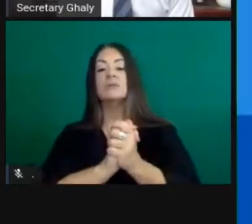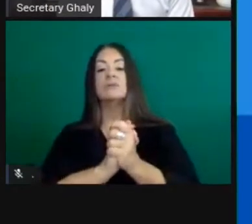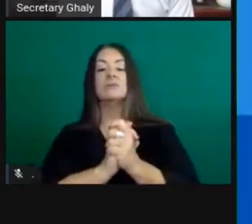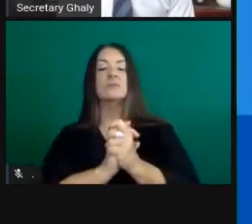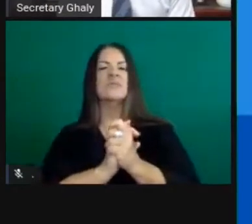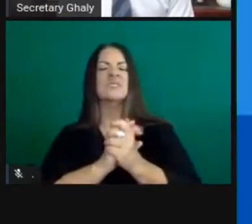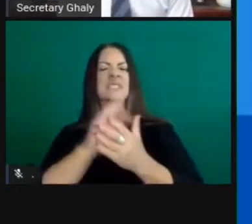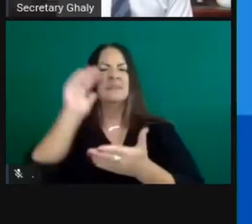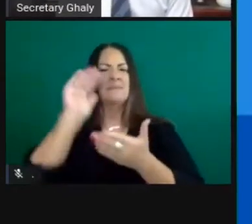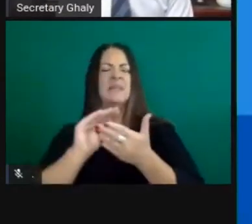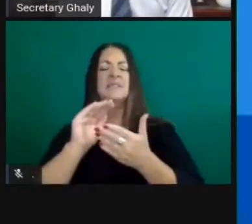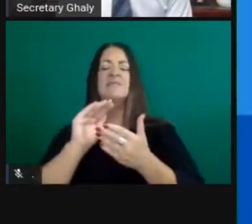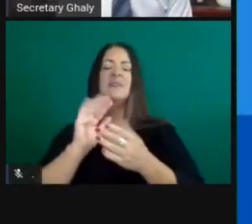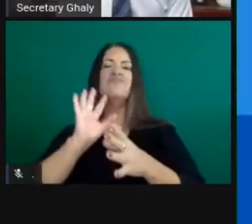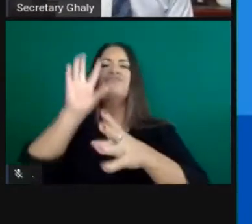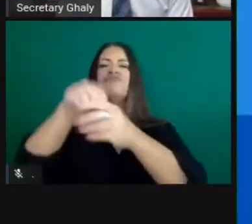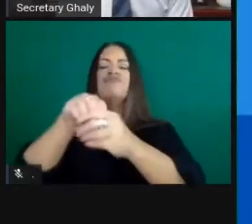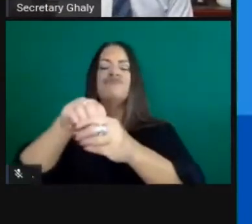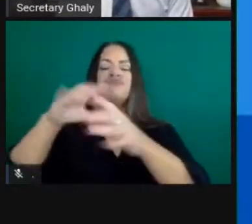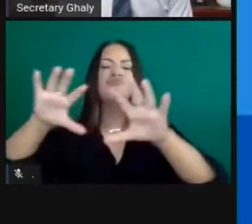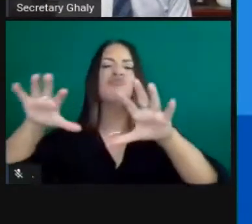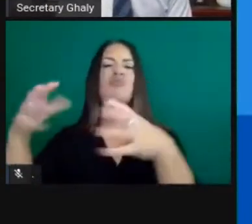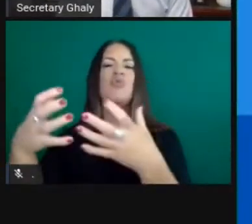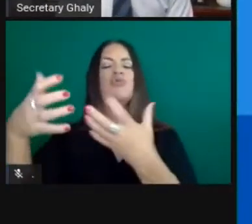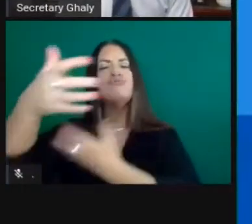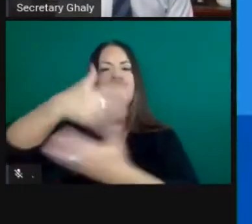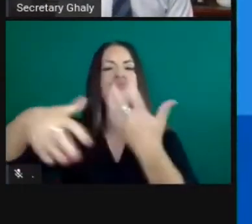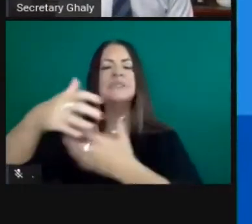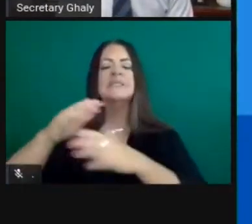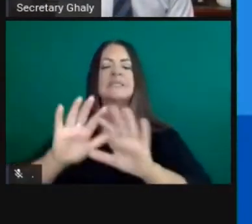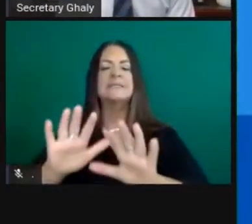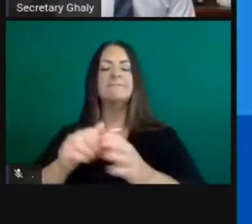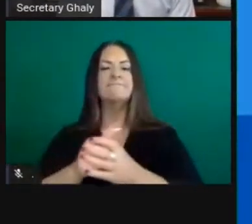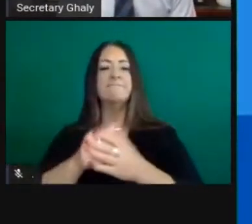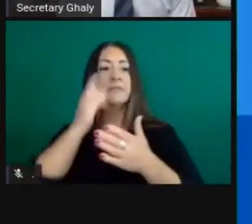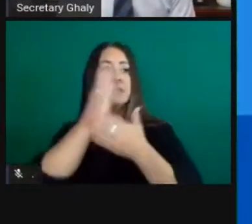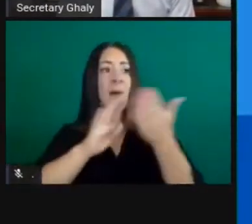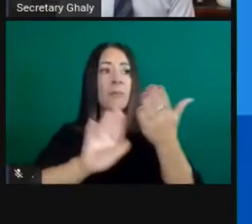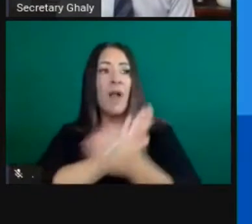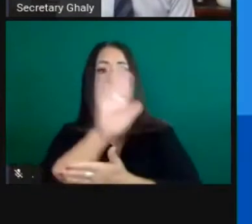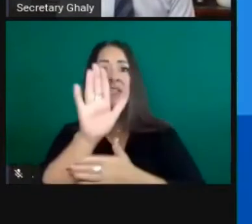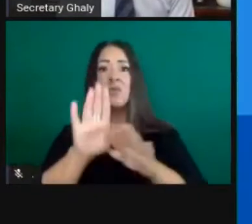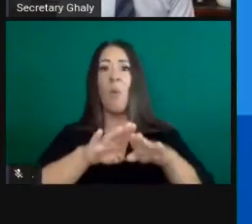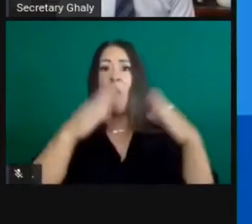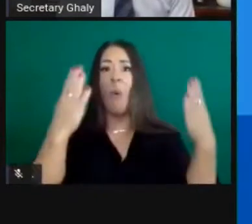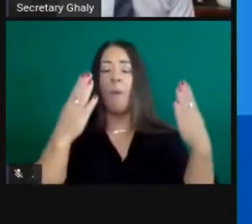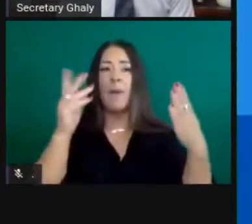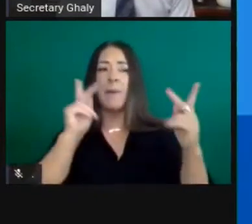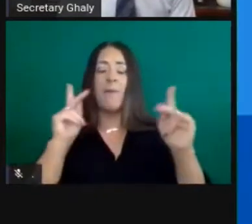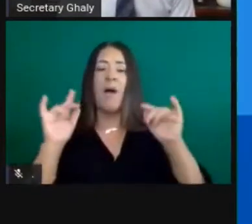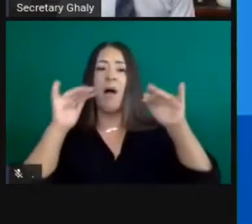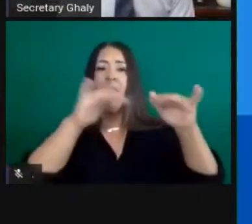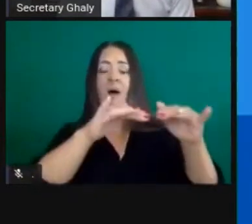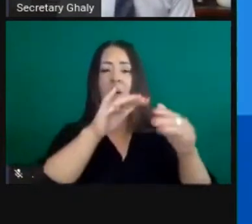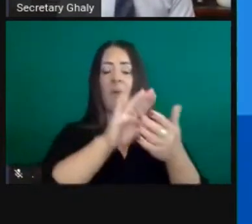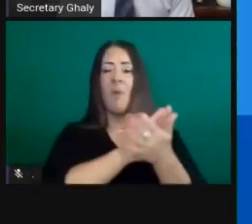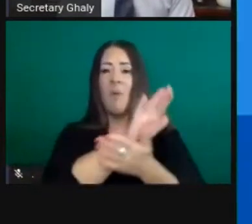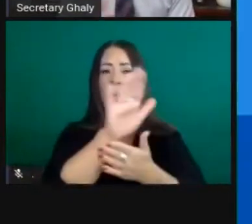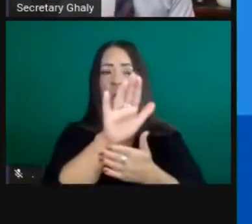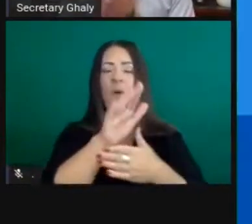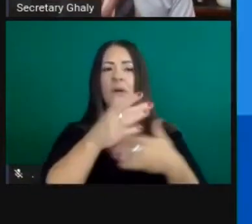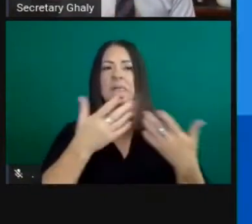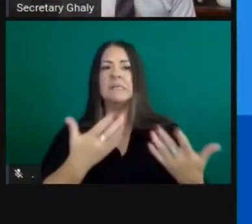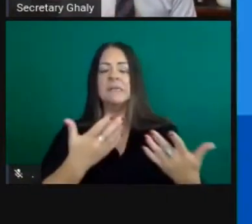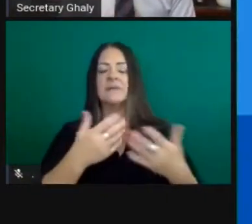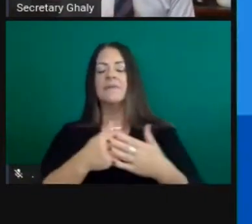people become infected as college campuses reopen. The identification, not just because we're testing more,